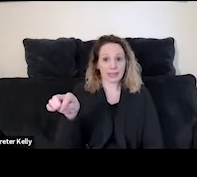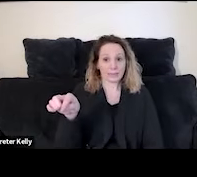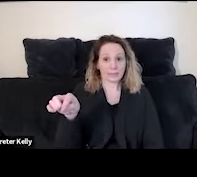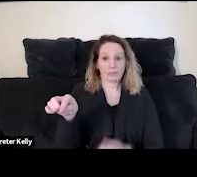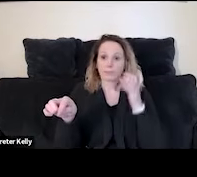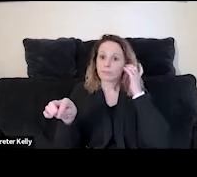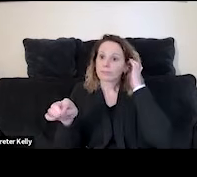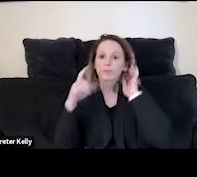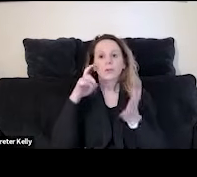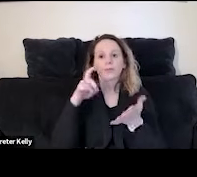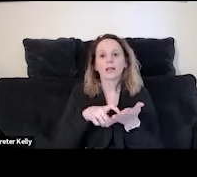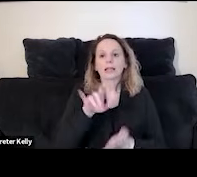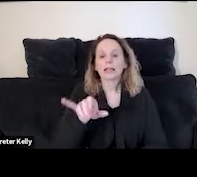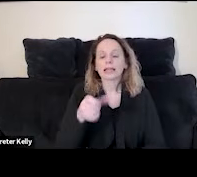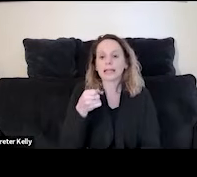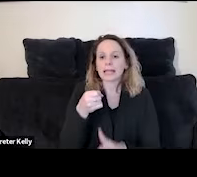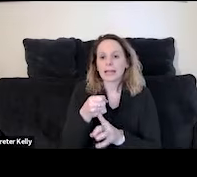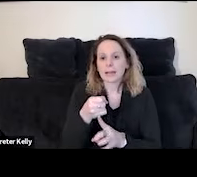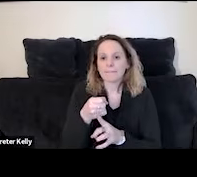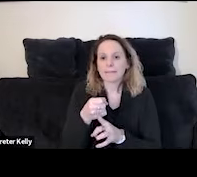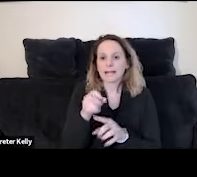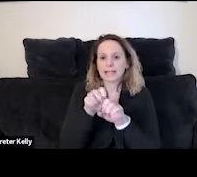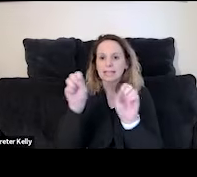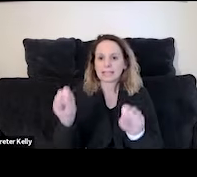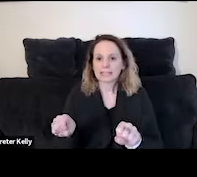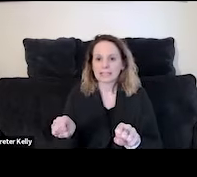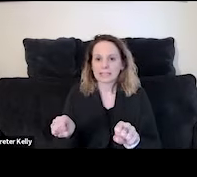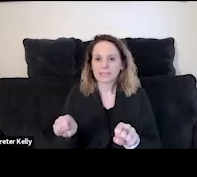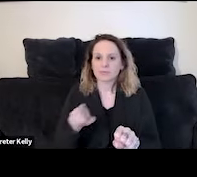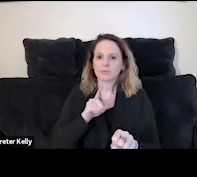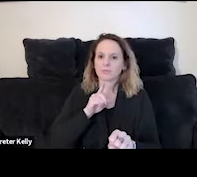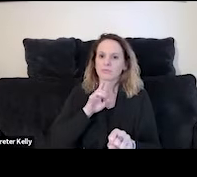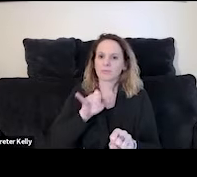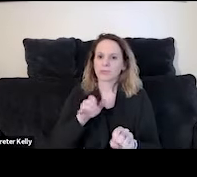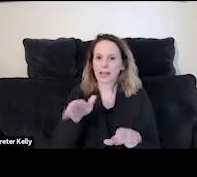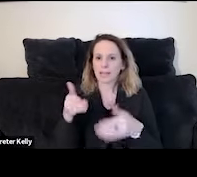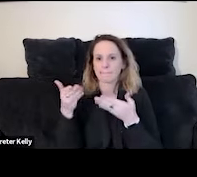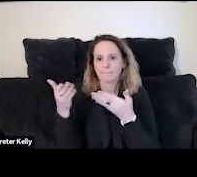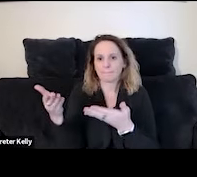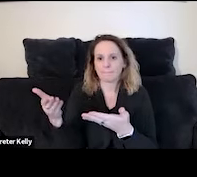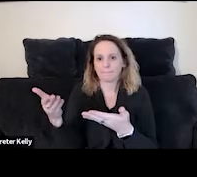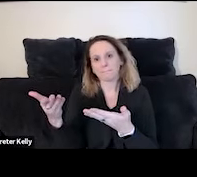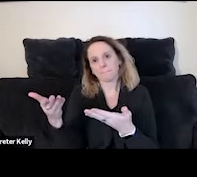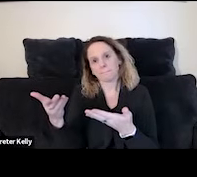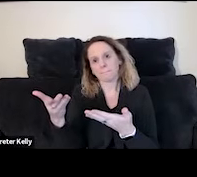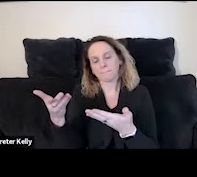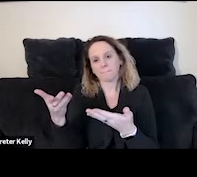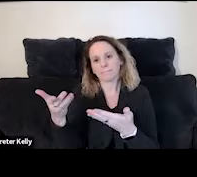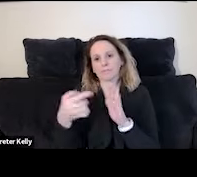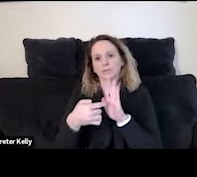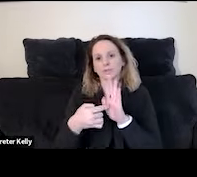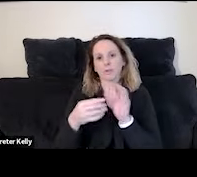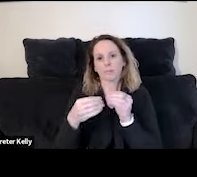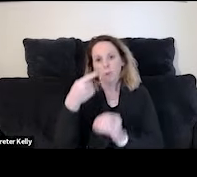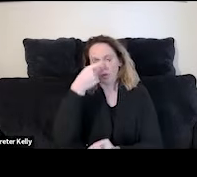we're recognizing the impact of a system really providing or overlaying more trauma